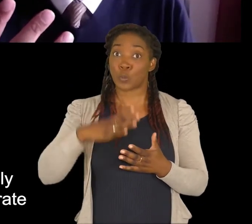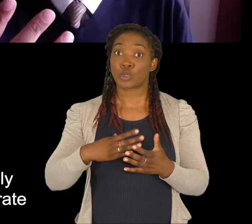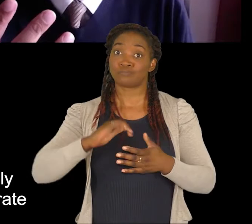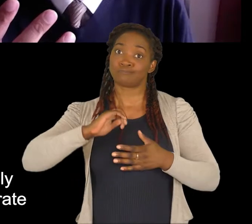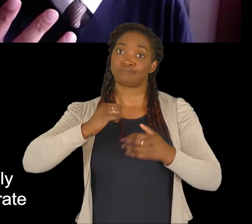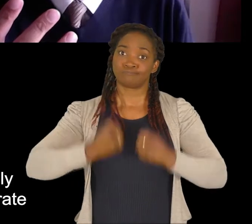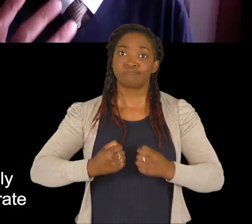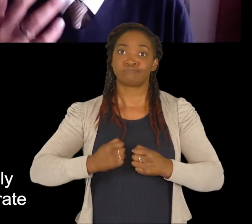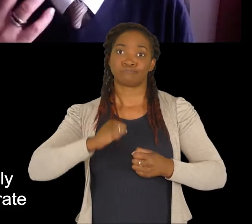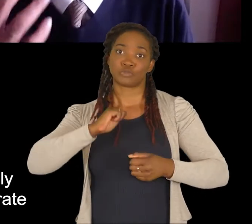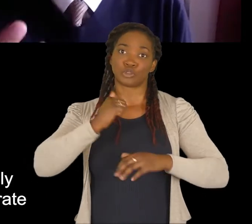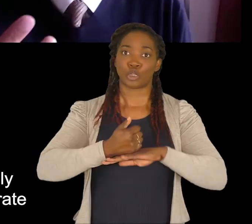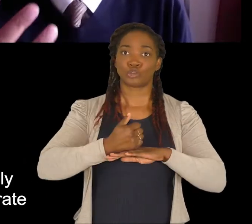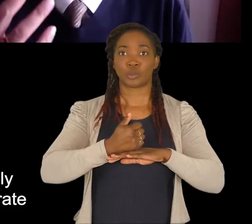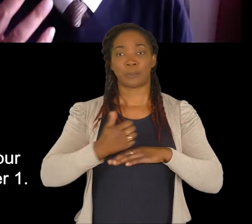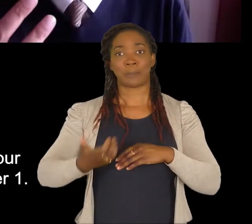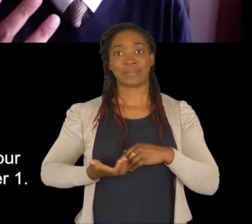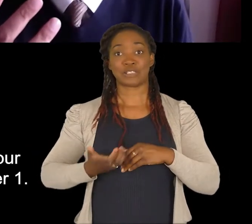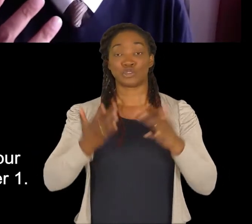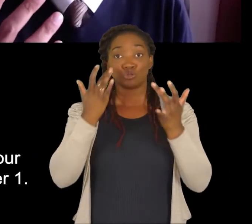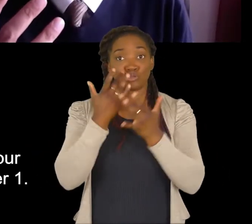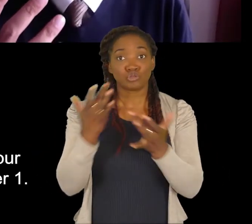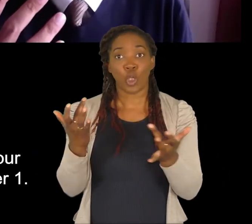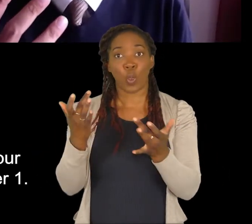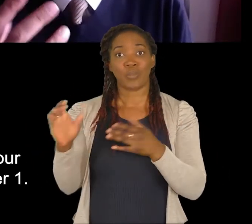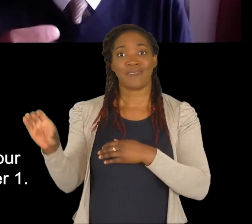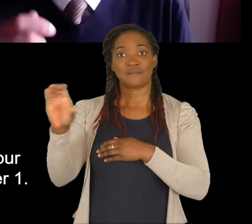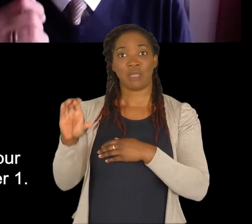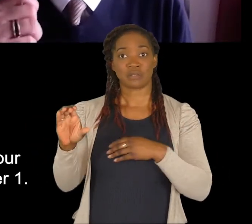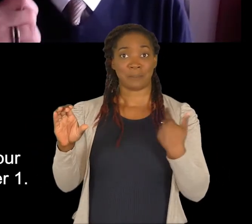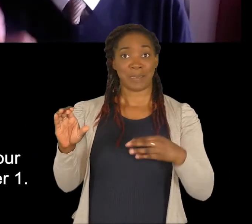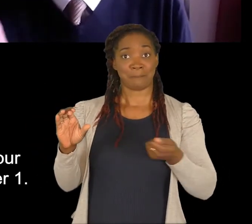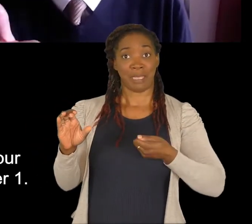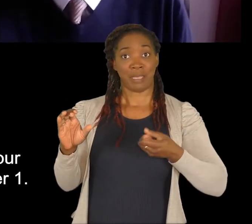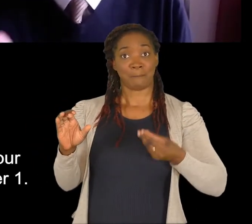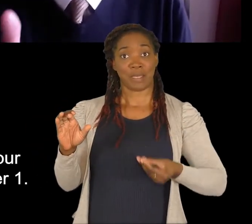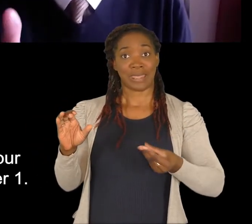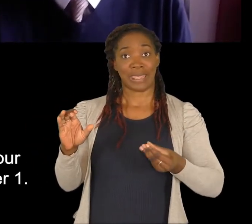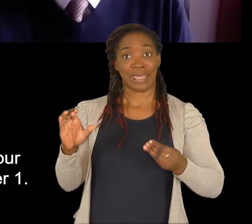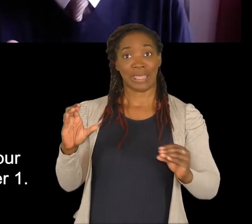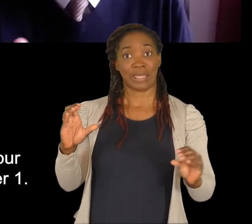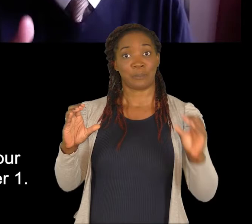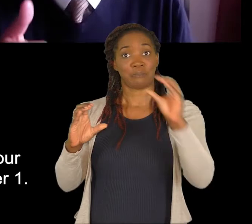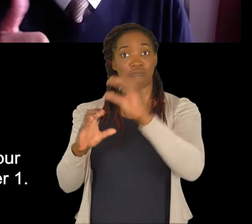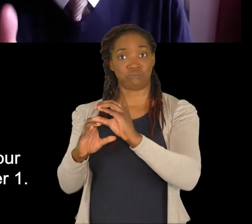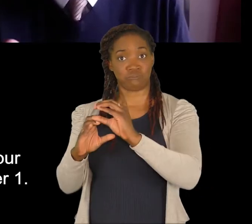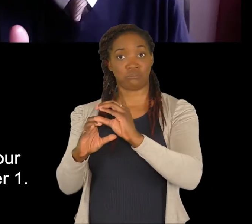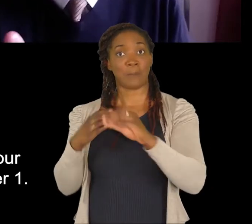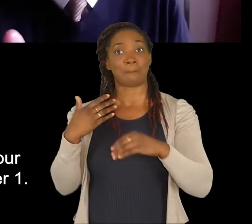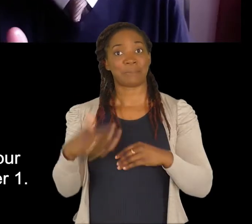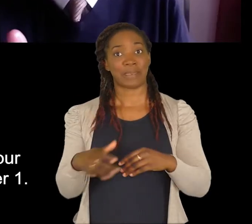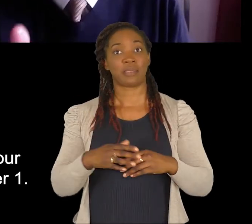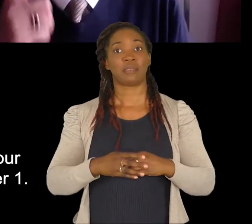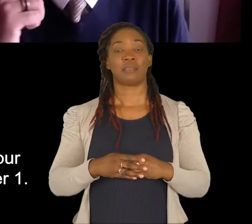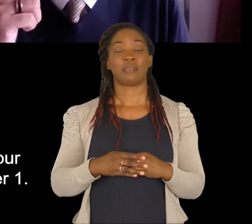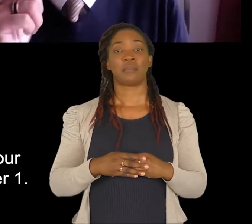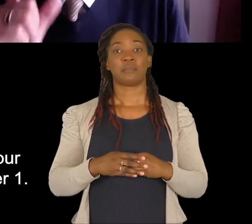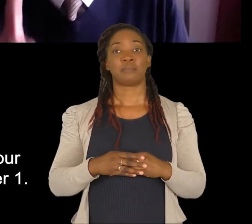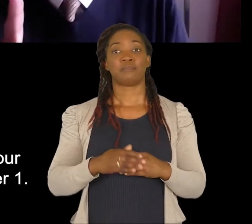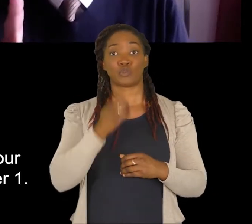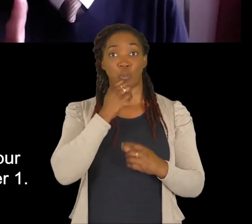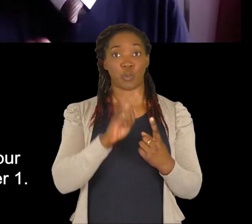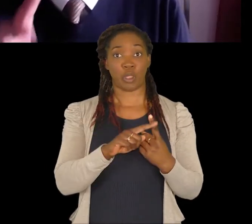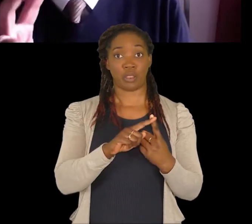about starting a business, demonstrate to an investor that you've put some of your own capital into the company,